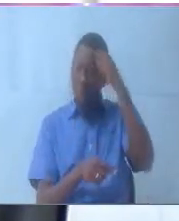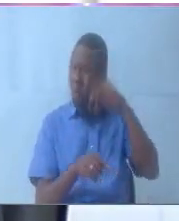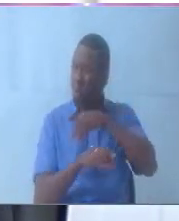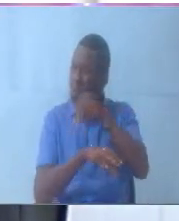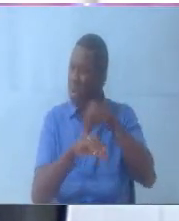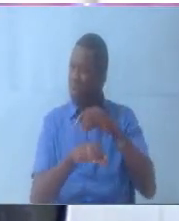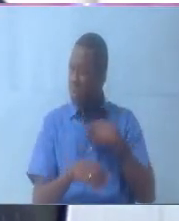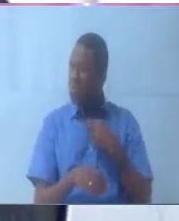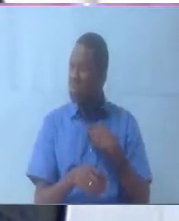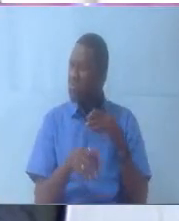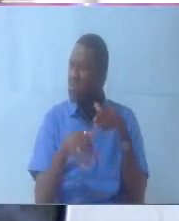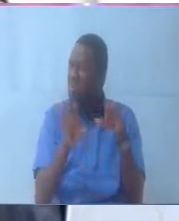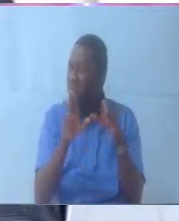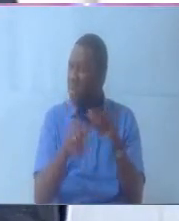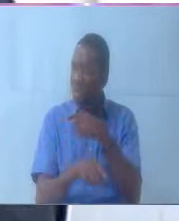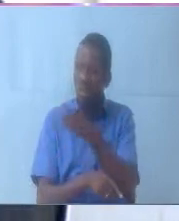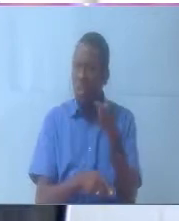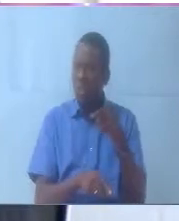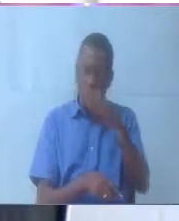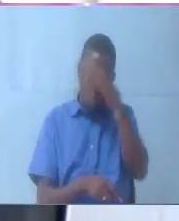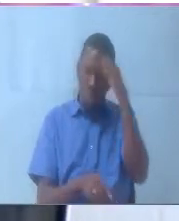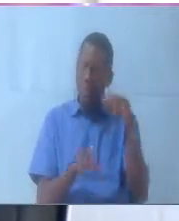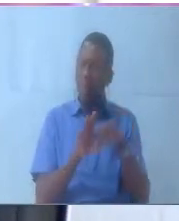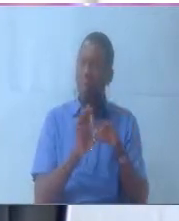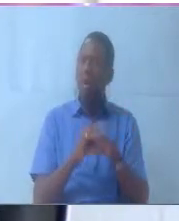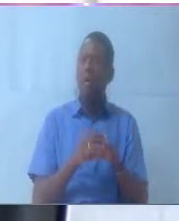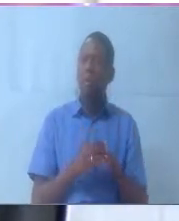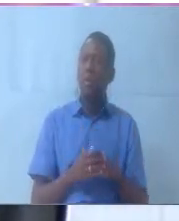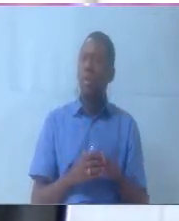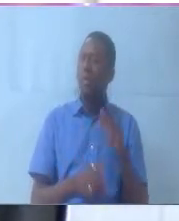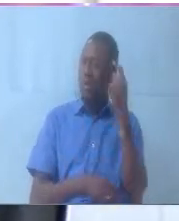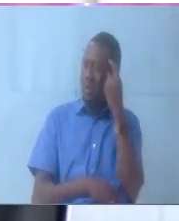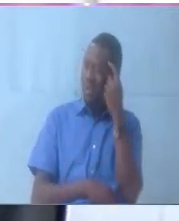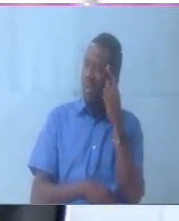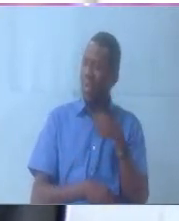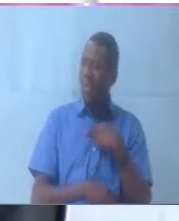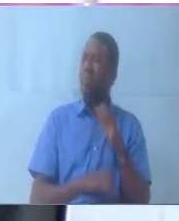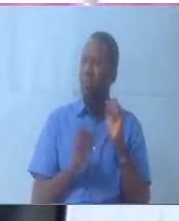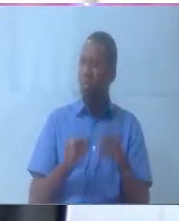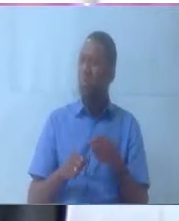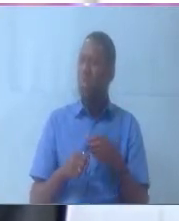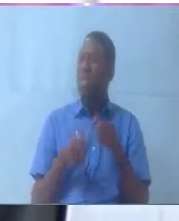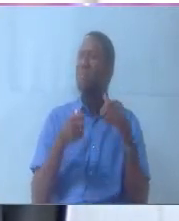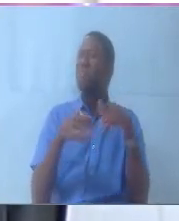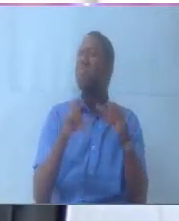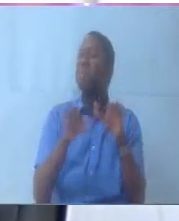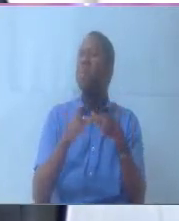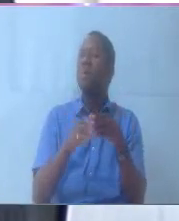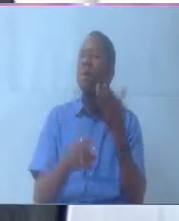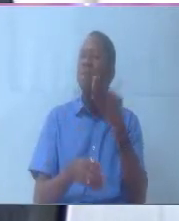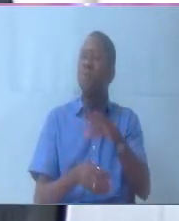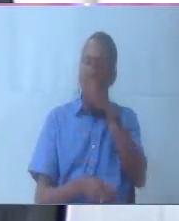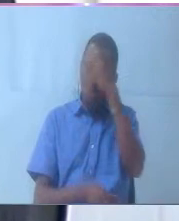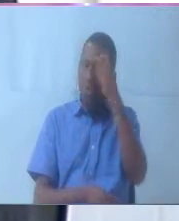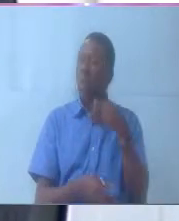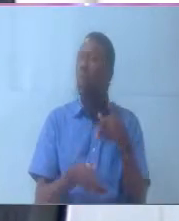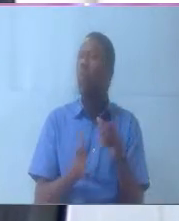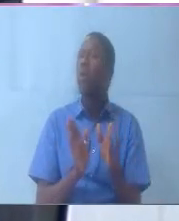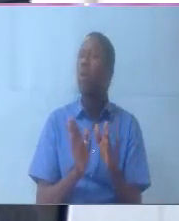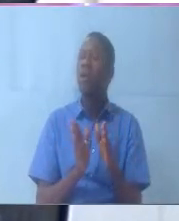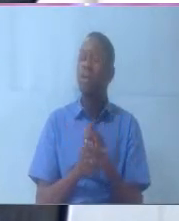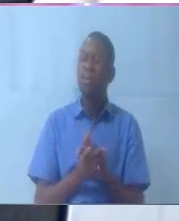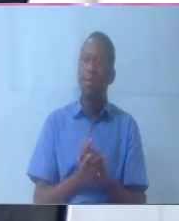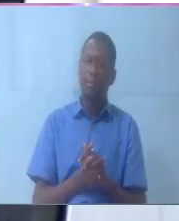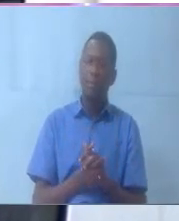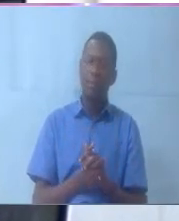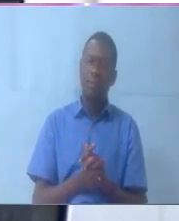ni ole muliata. And they thought they could just get rid of them that way. Andu ye nyim muta konse bayno le nyi silo la kebe bondi do kuala.